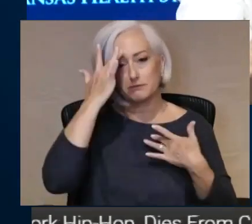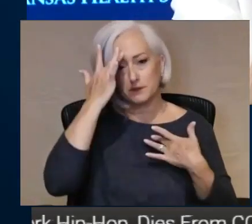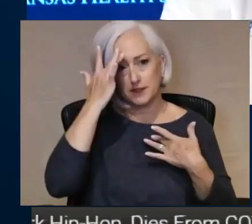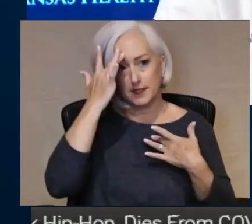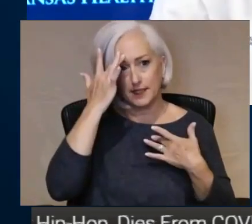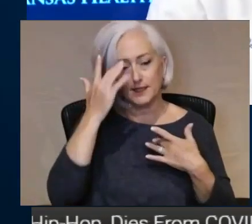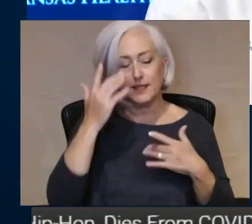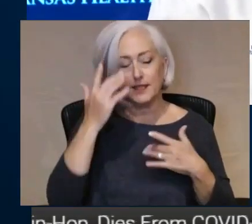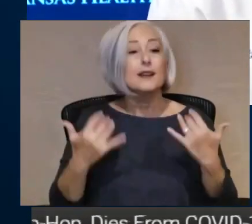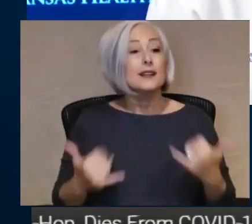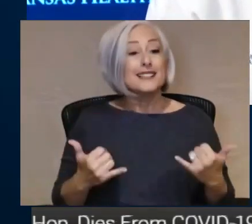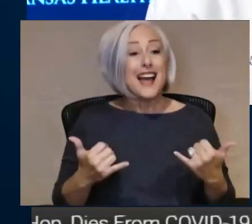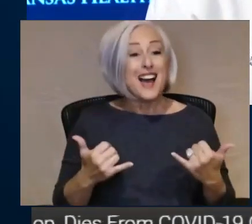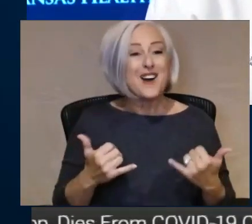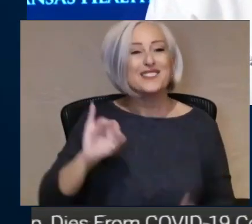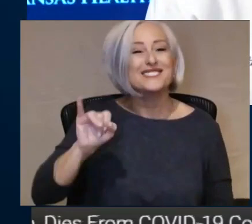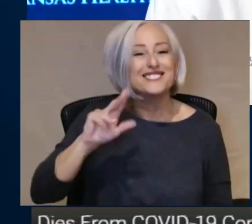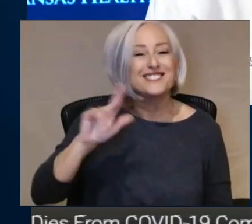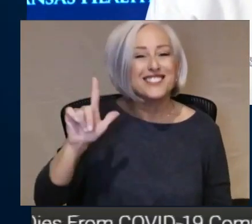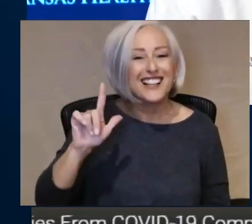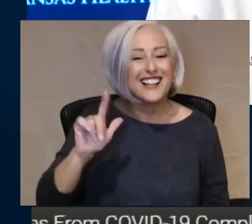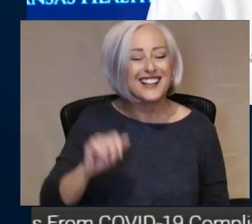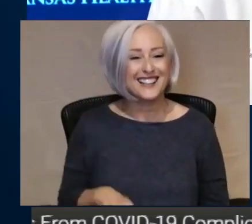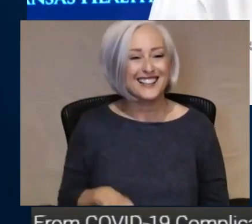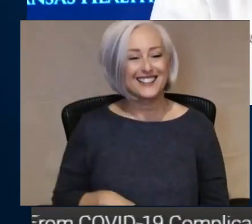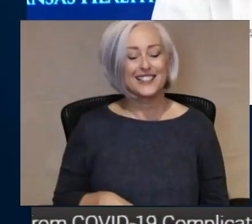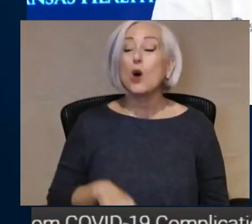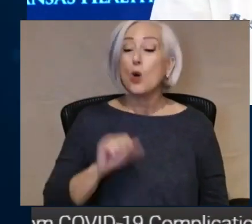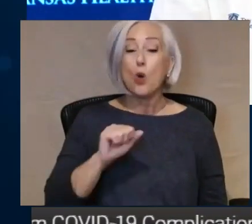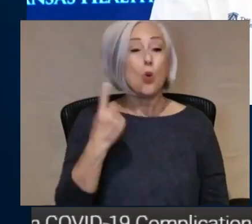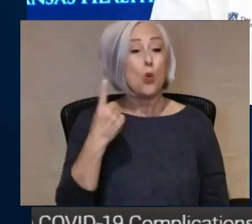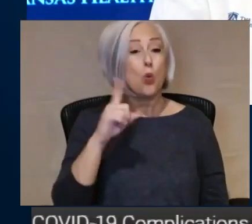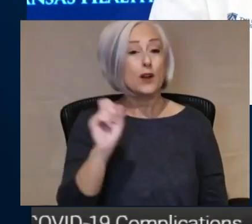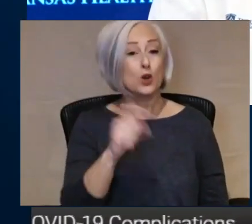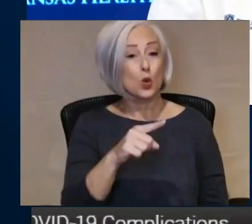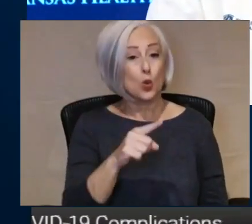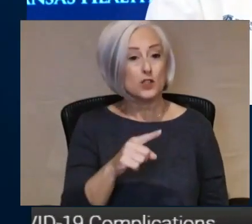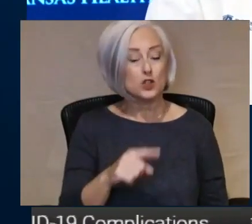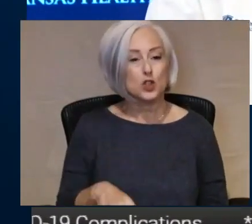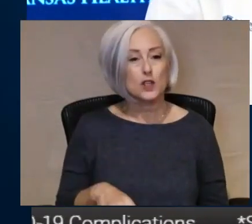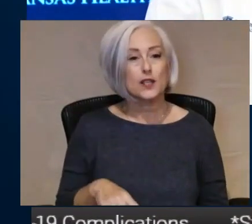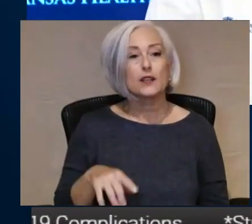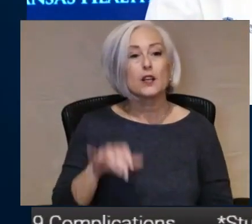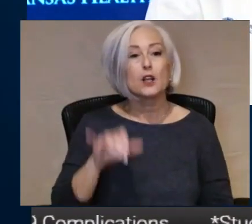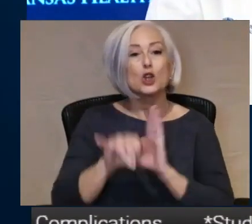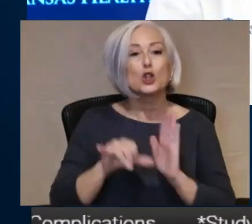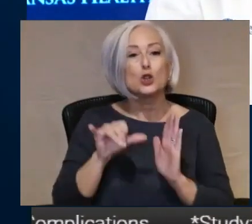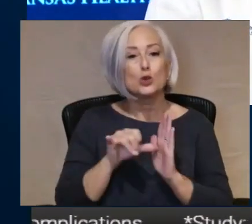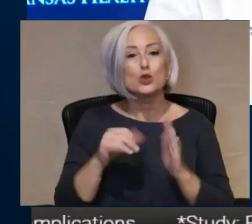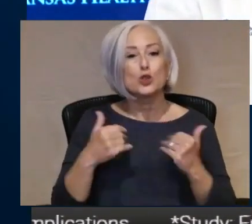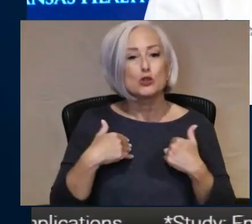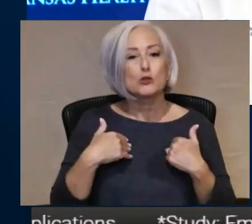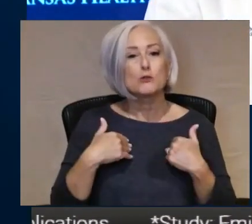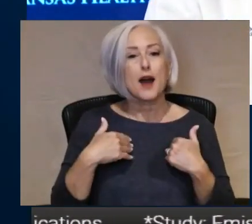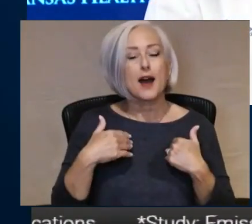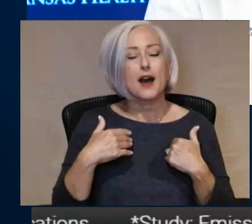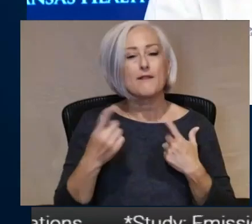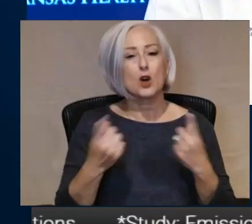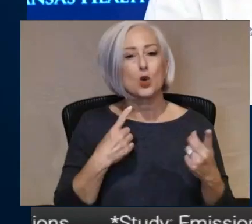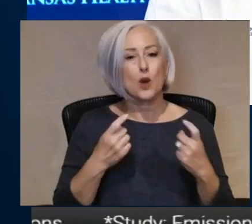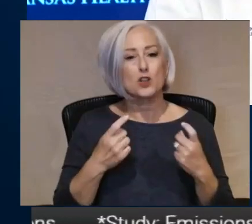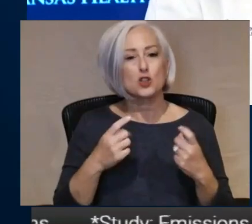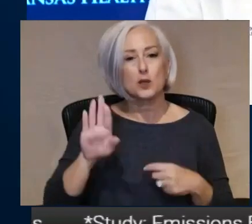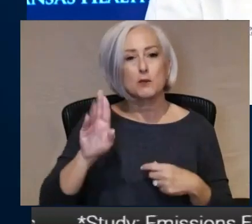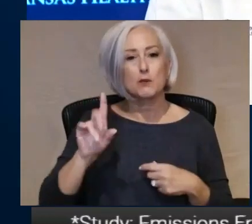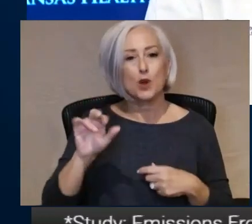X-Blade therapy. But Jill? Yeah, one real quick question. Brandon, please, who's on YouTube, has got a COVID question. He says that I'm on day 6 of being